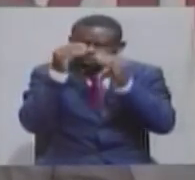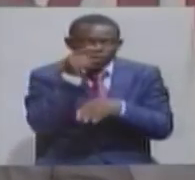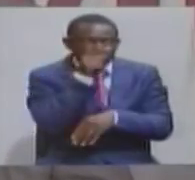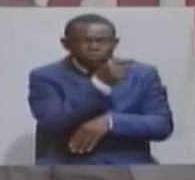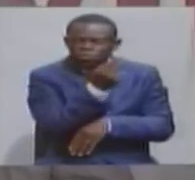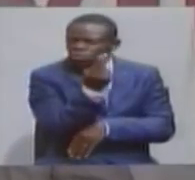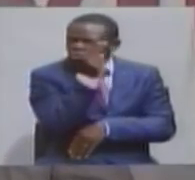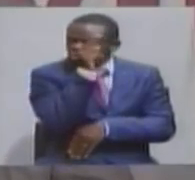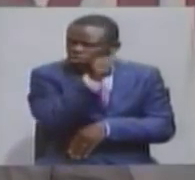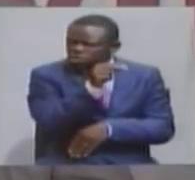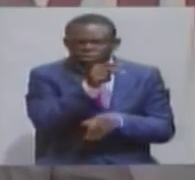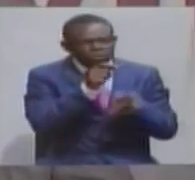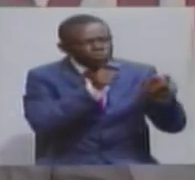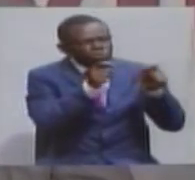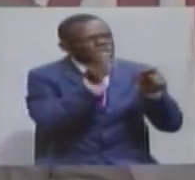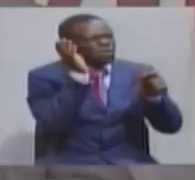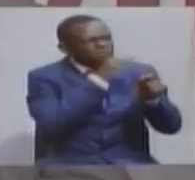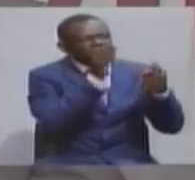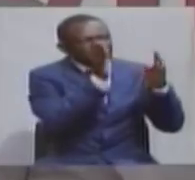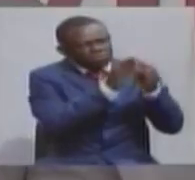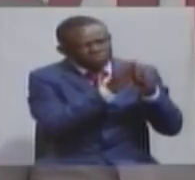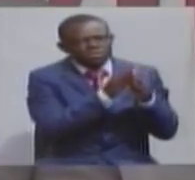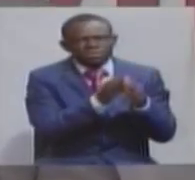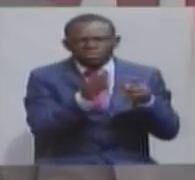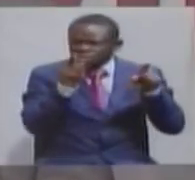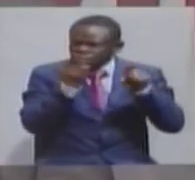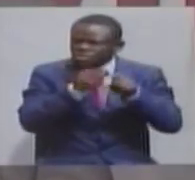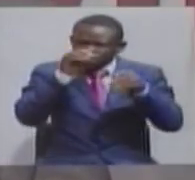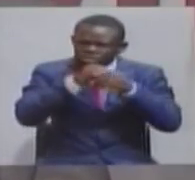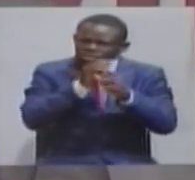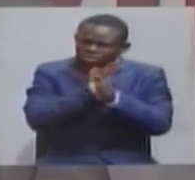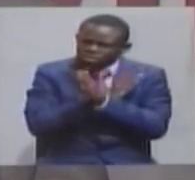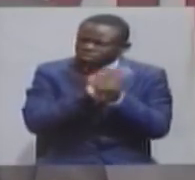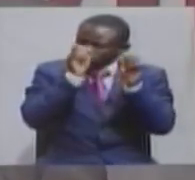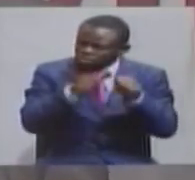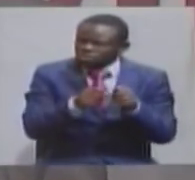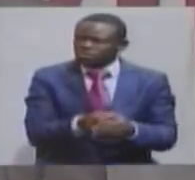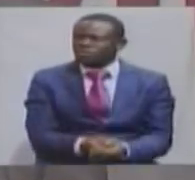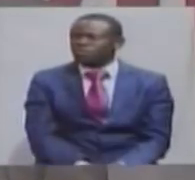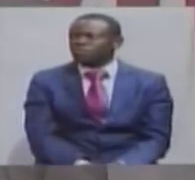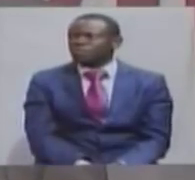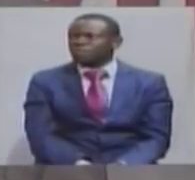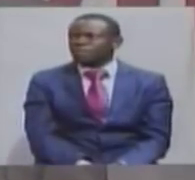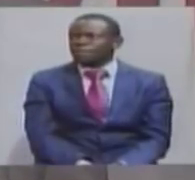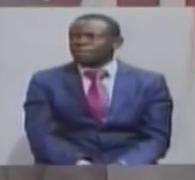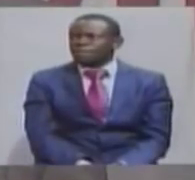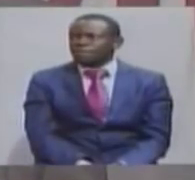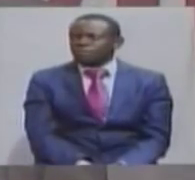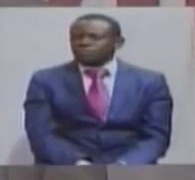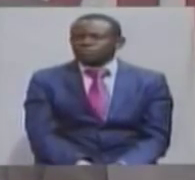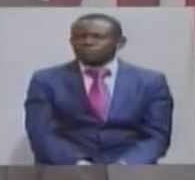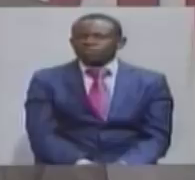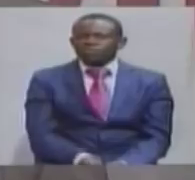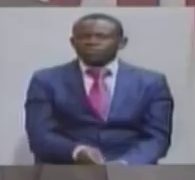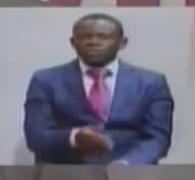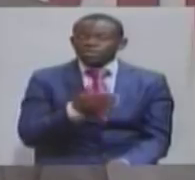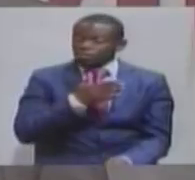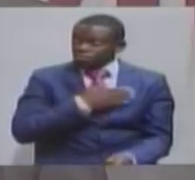of political players? Minister, when this process... The issue is that my friends in the